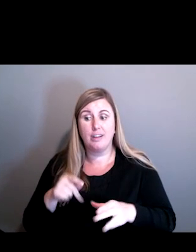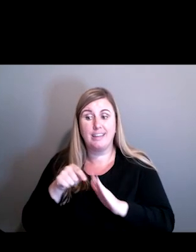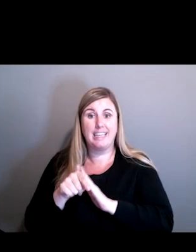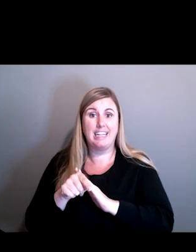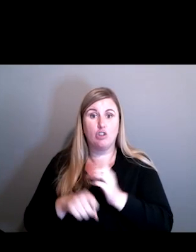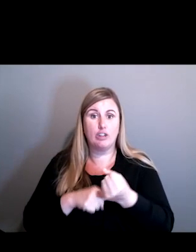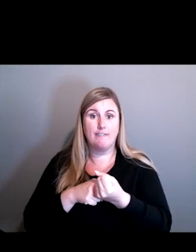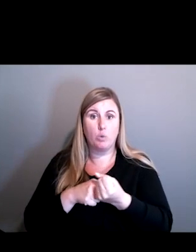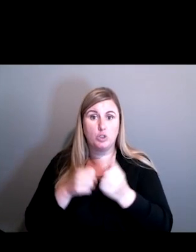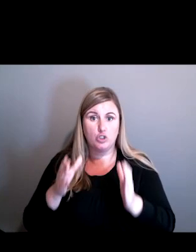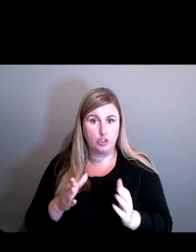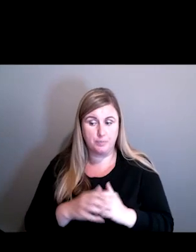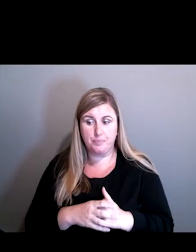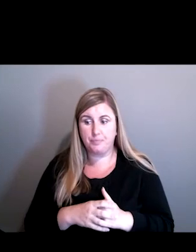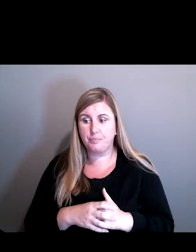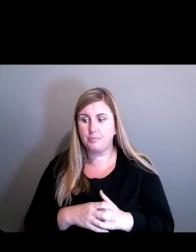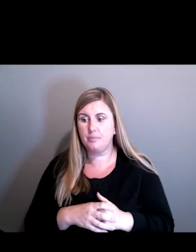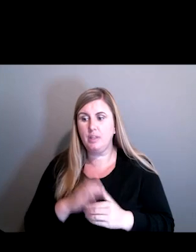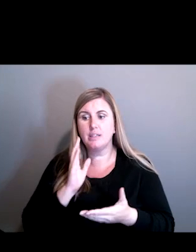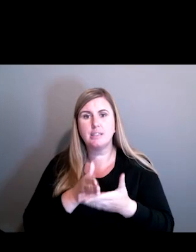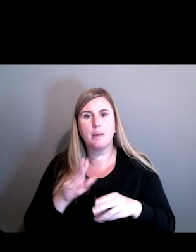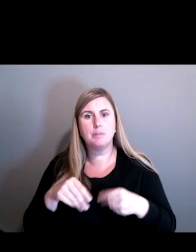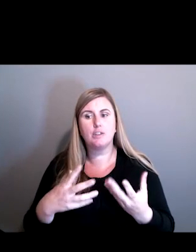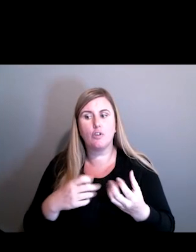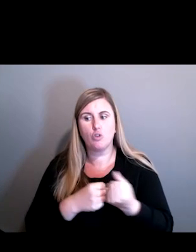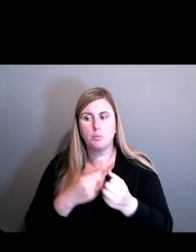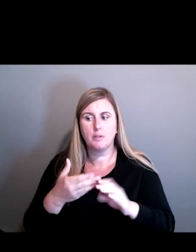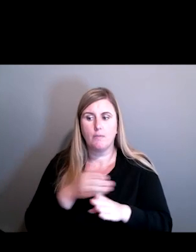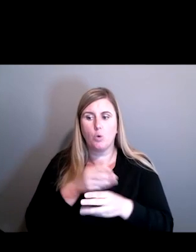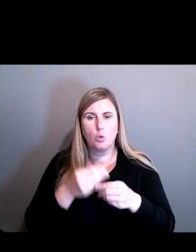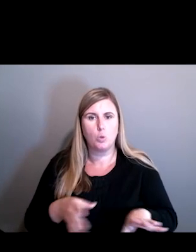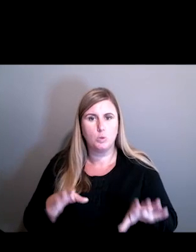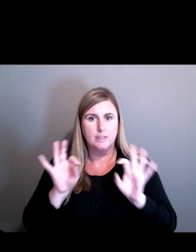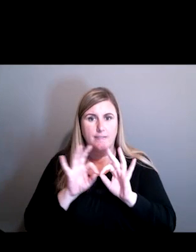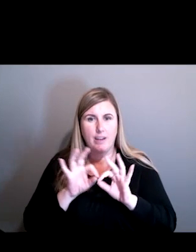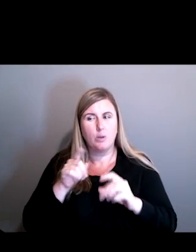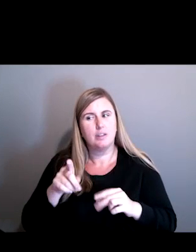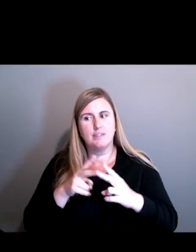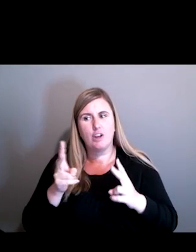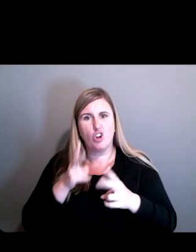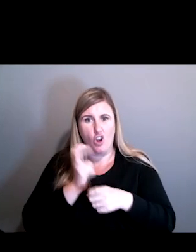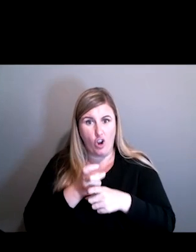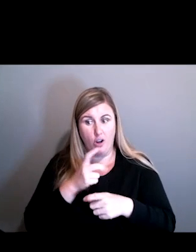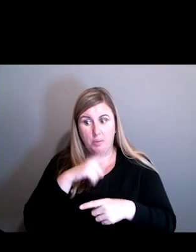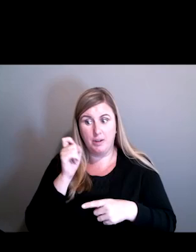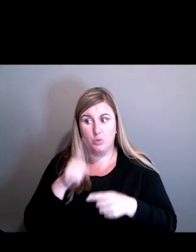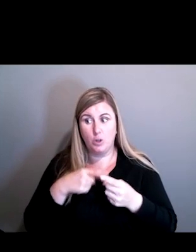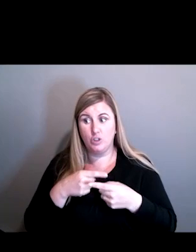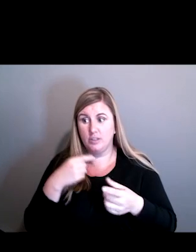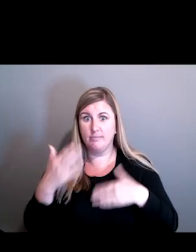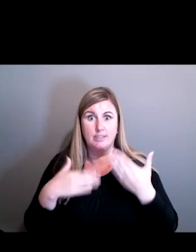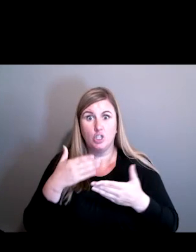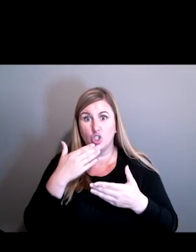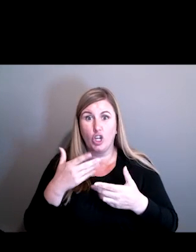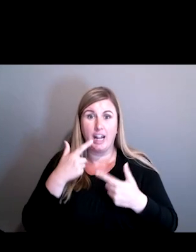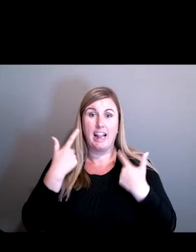actually what we like to call kill reinforcers. And then stop delivery of reinforcement before it loses its value.